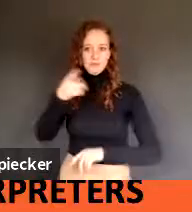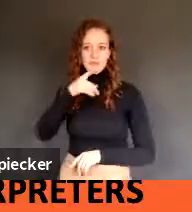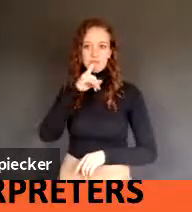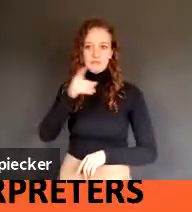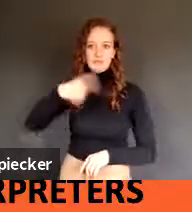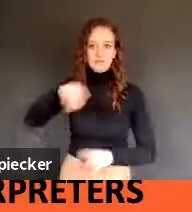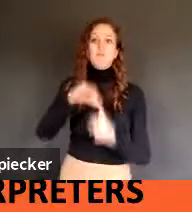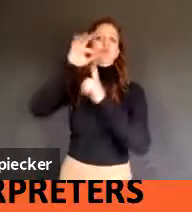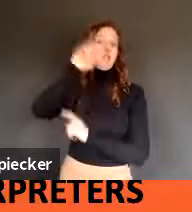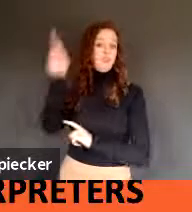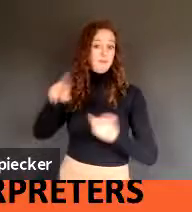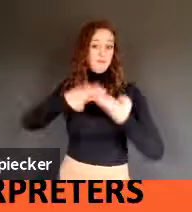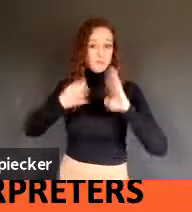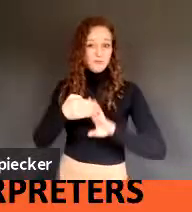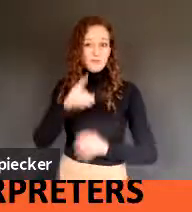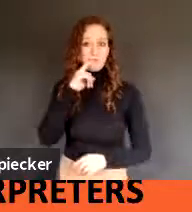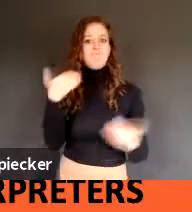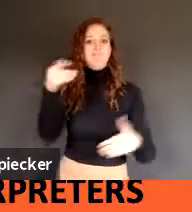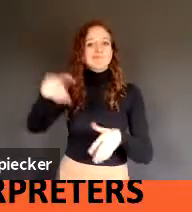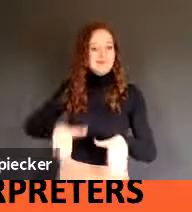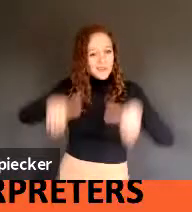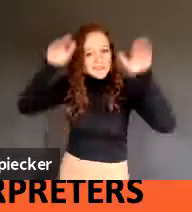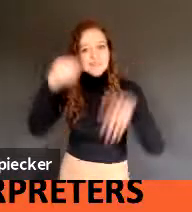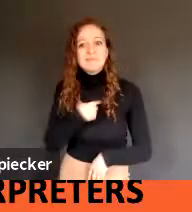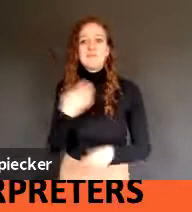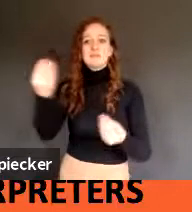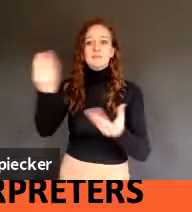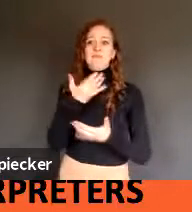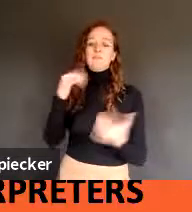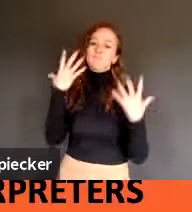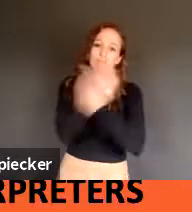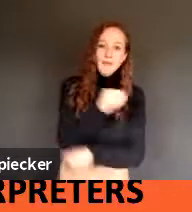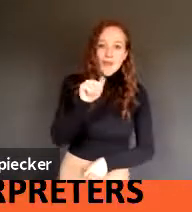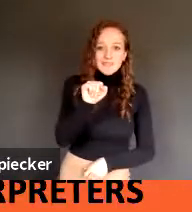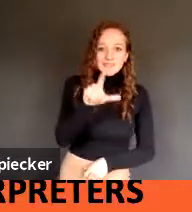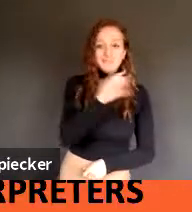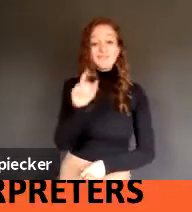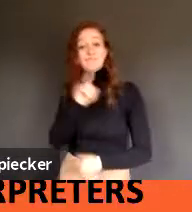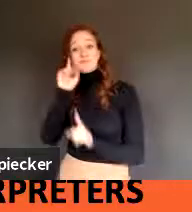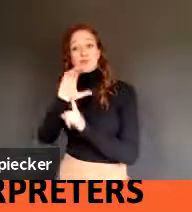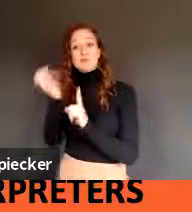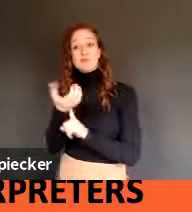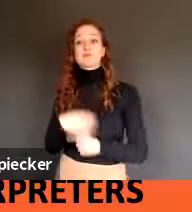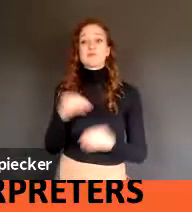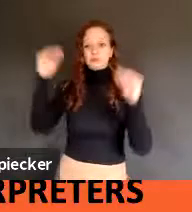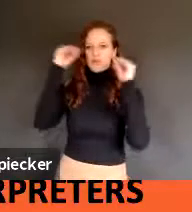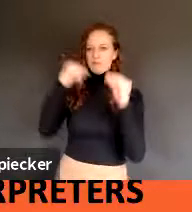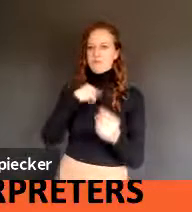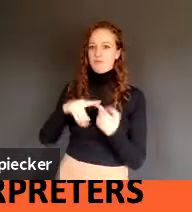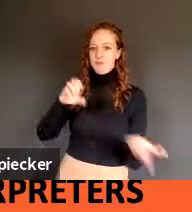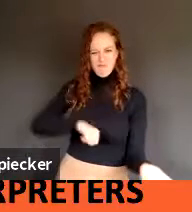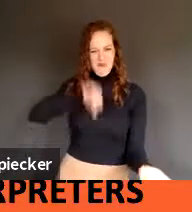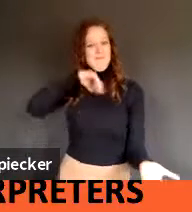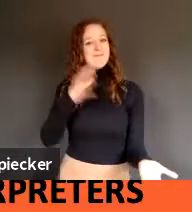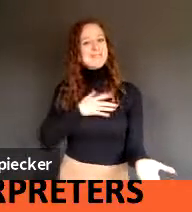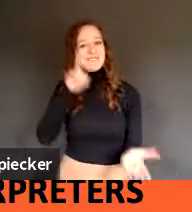like to also acknowledge the deaf community, especially Rochester's deaf community, that raised me and gave me the beauty of American Sign Language